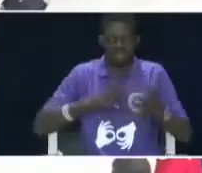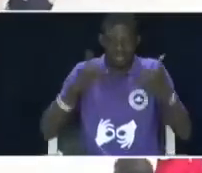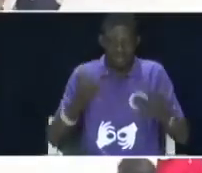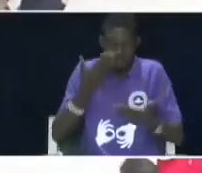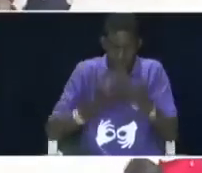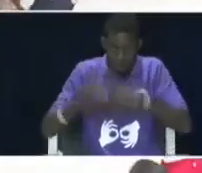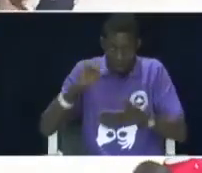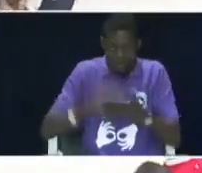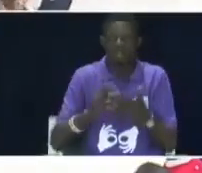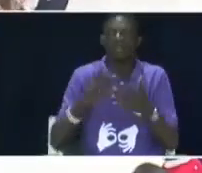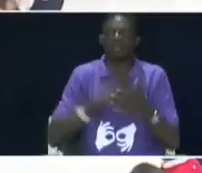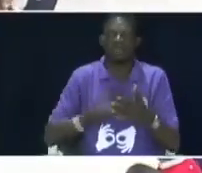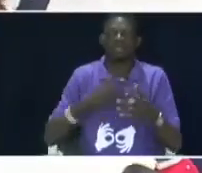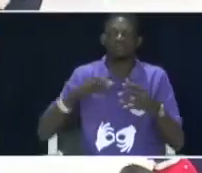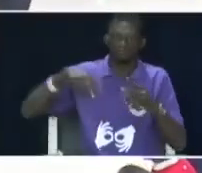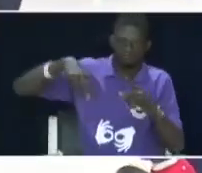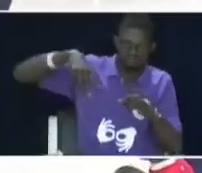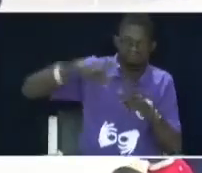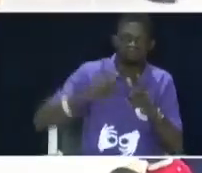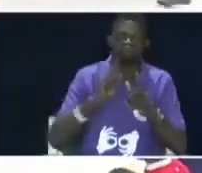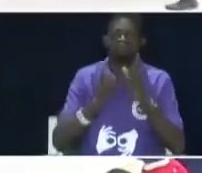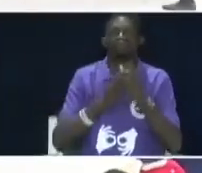Eight.